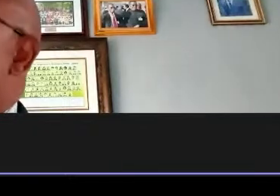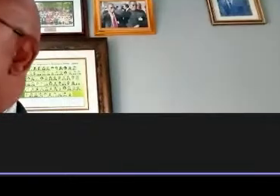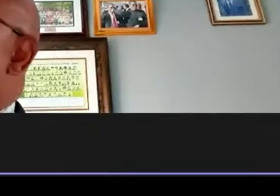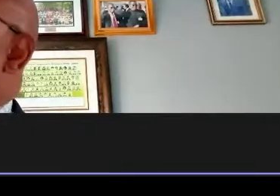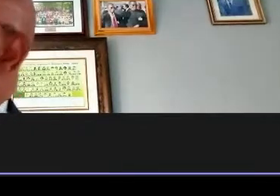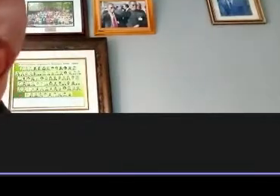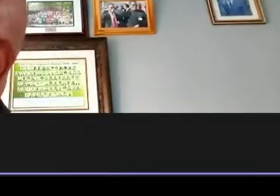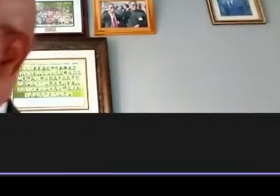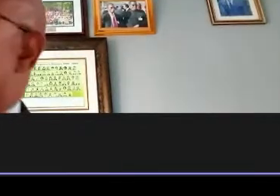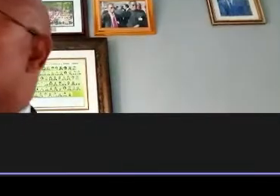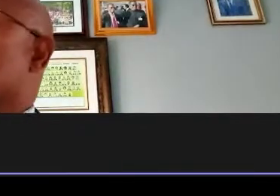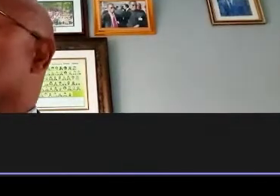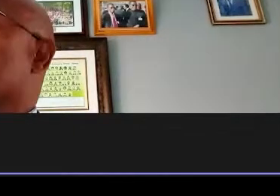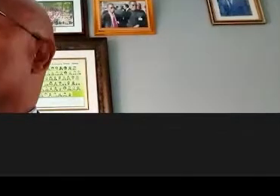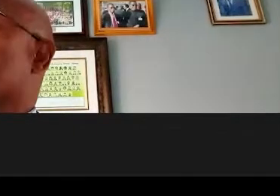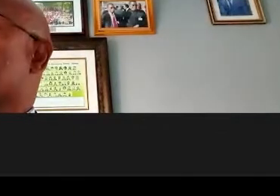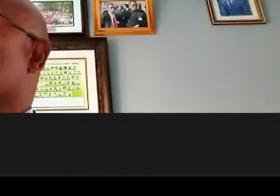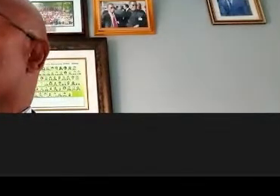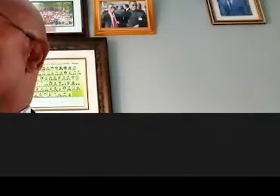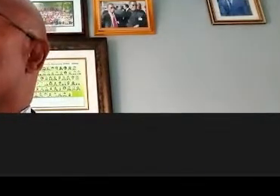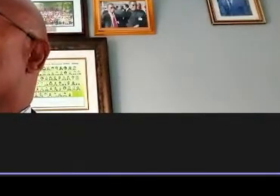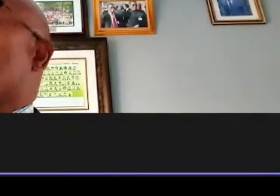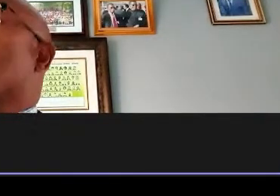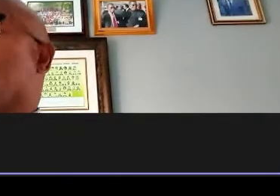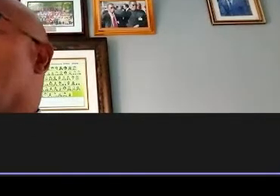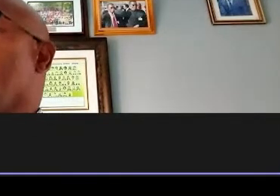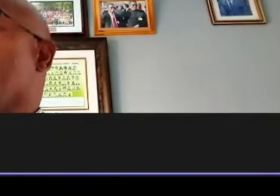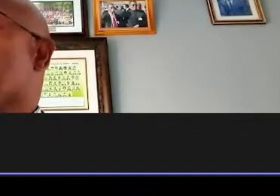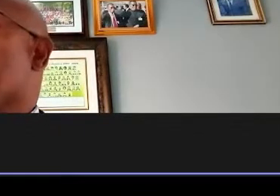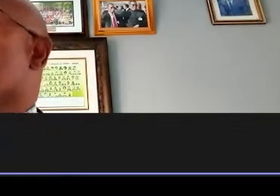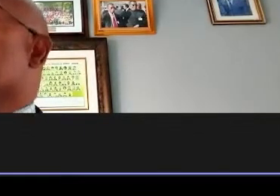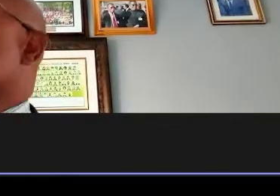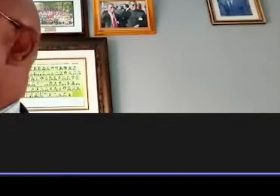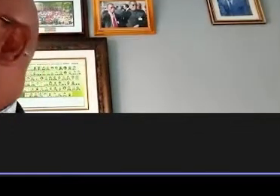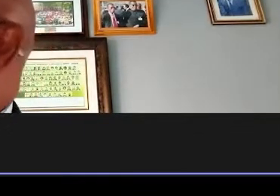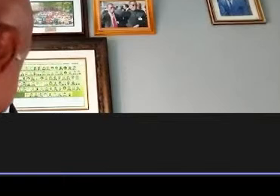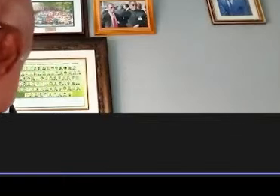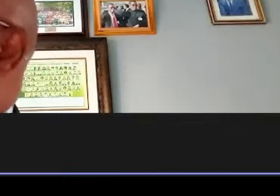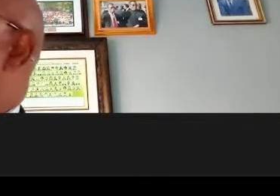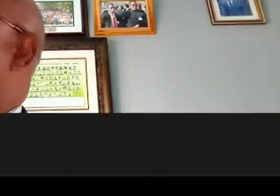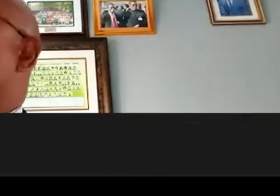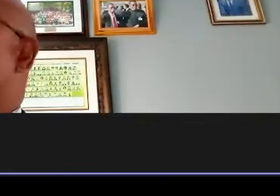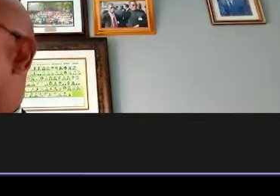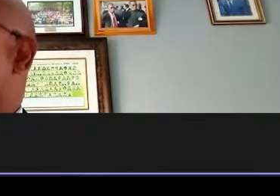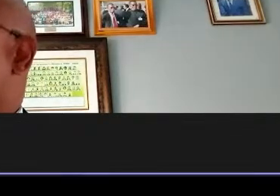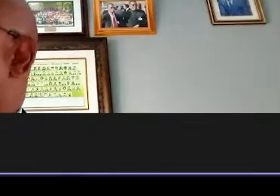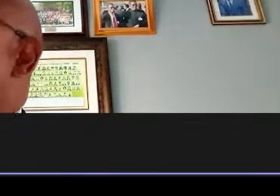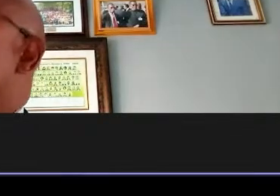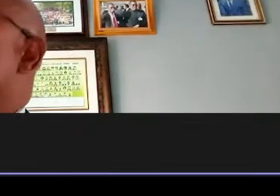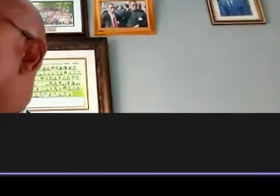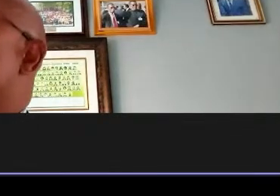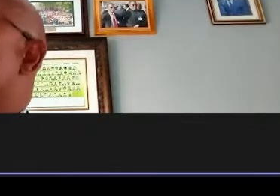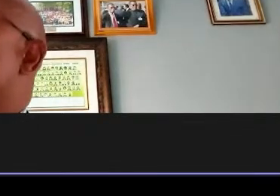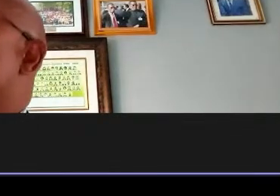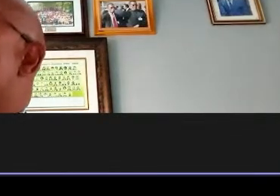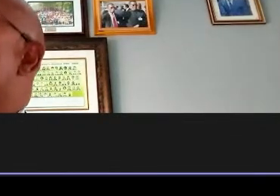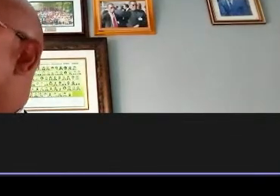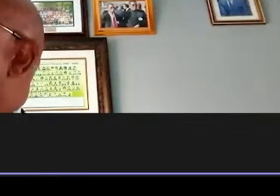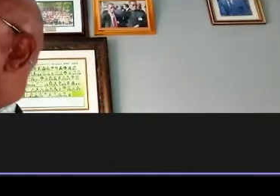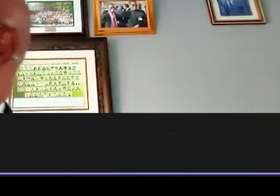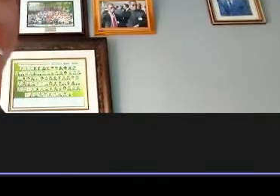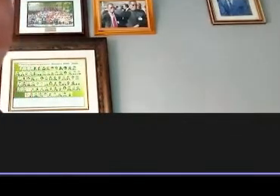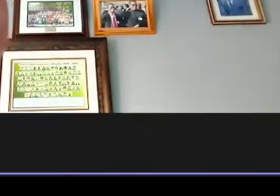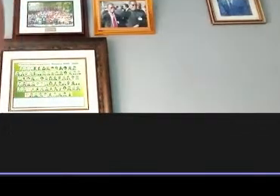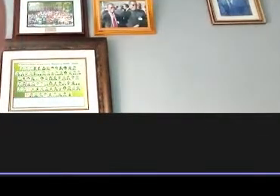corrupt, and criminal activities. It goes on. It has been recommended that the department follow the